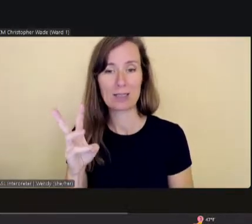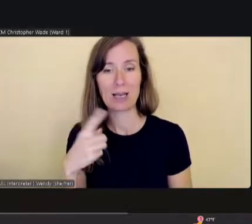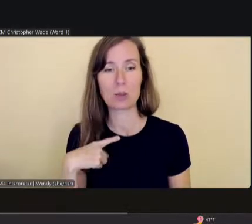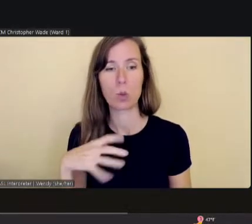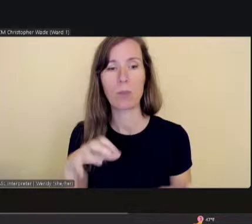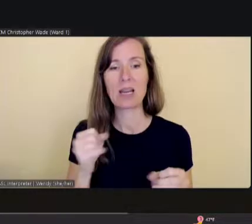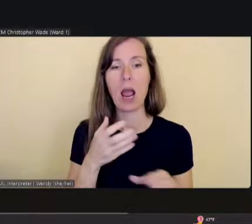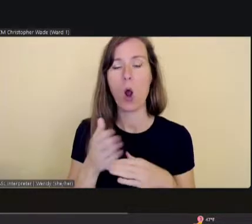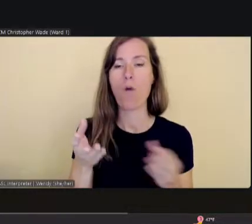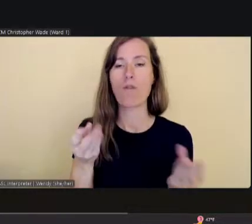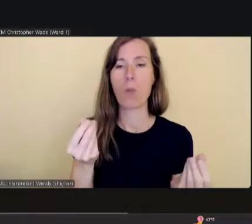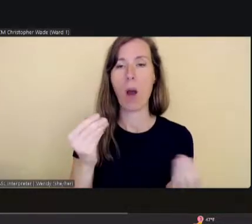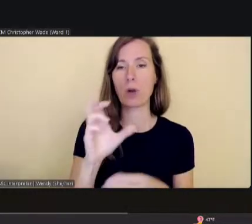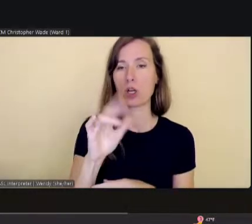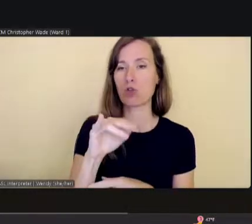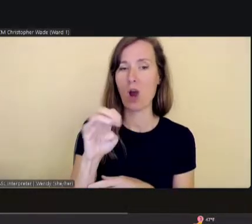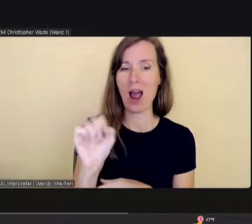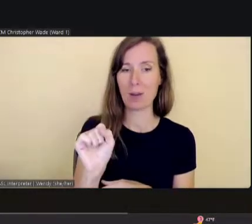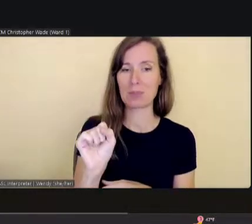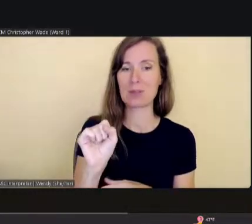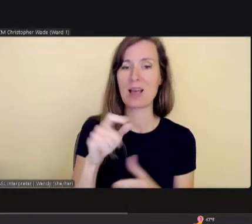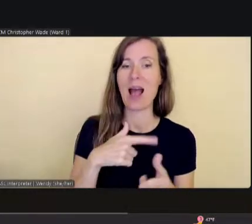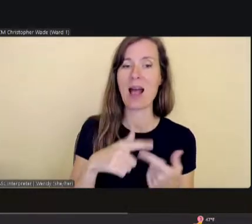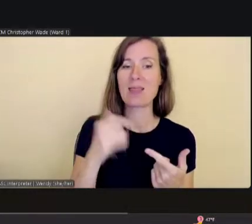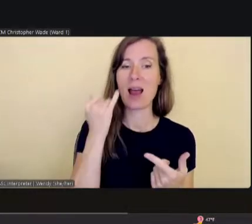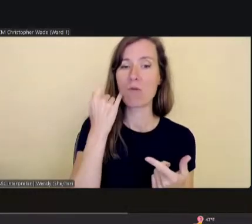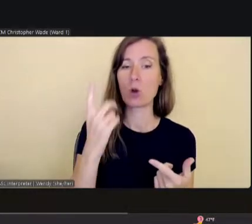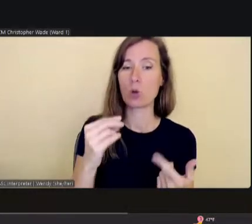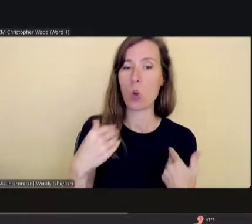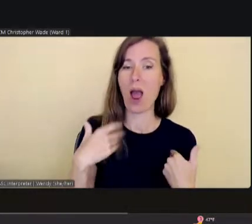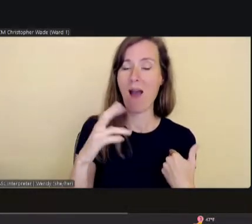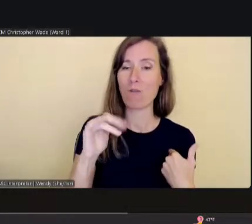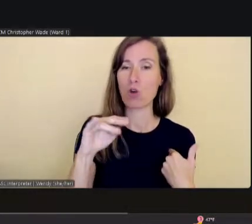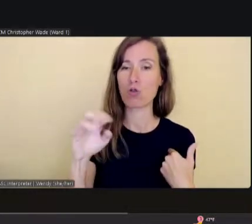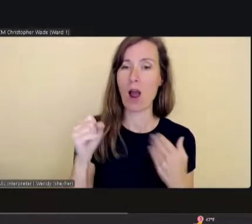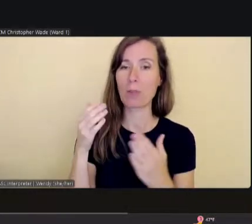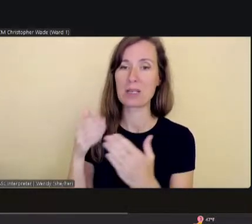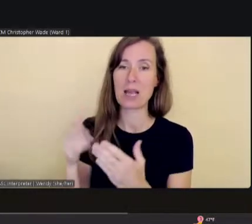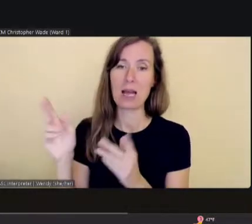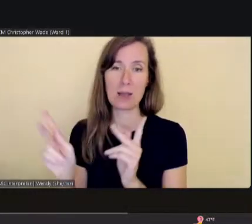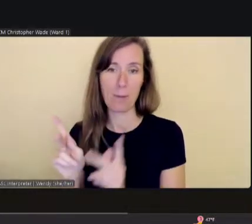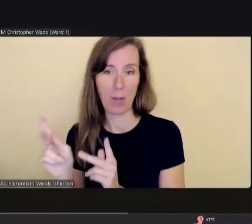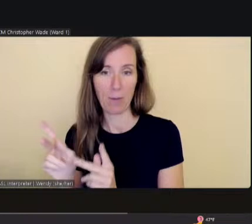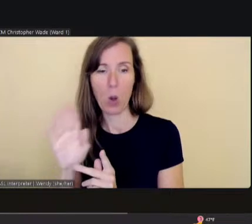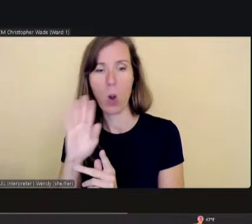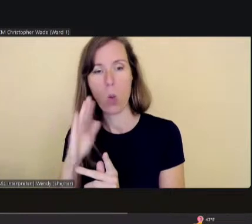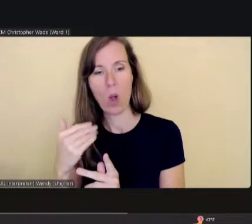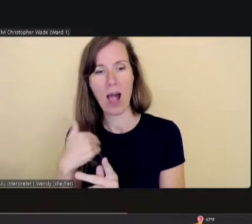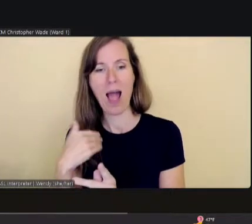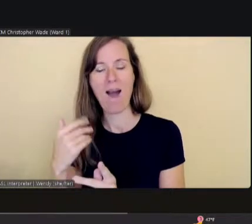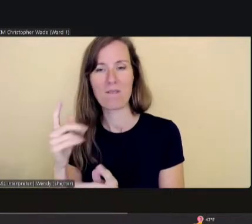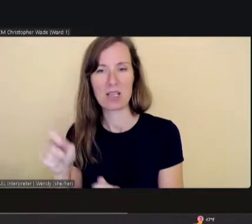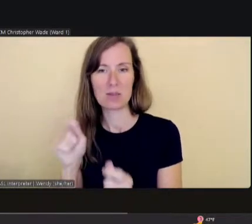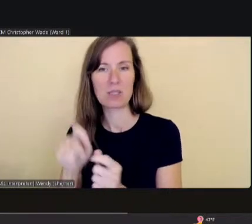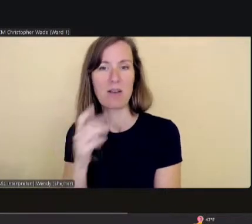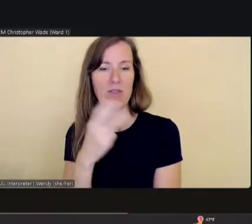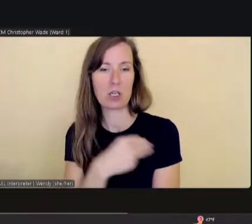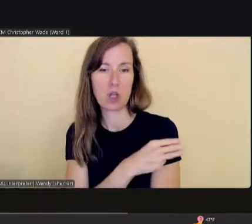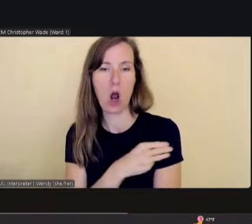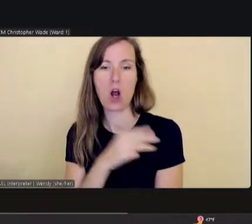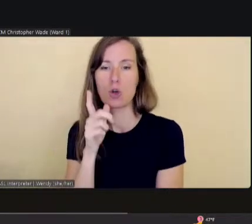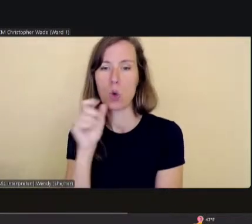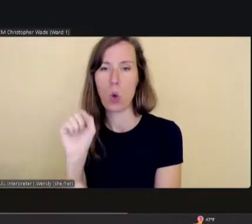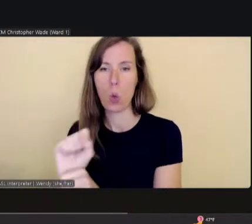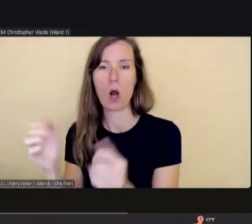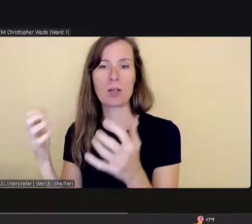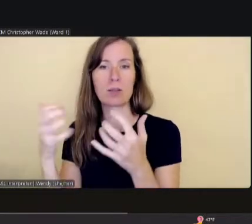persons, we will have a designated sergeant that will, hand in hand with Prince George's County Police and